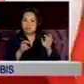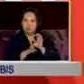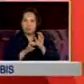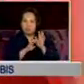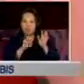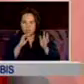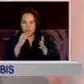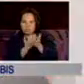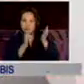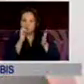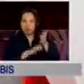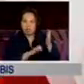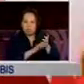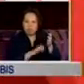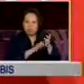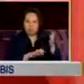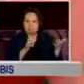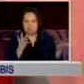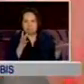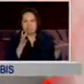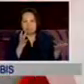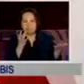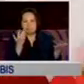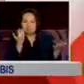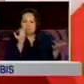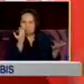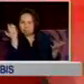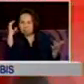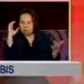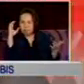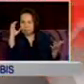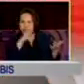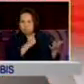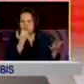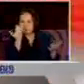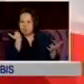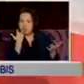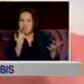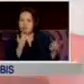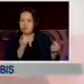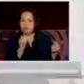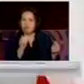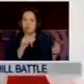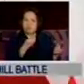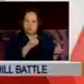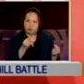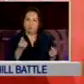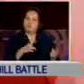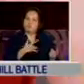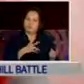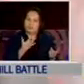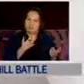of deliberate concealment, but as an unwitting omission done in good faith. So this boils